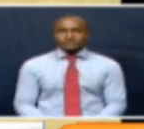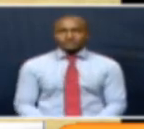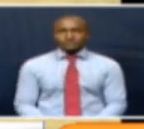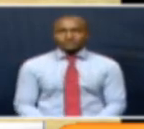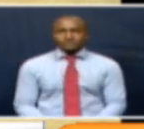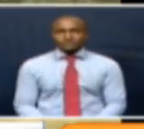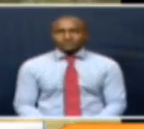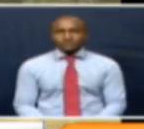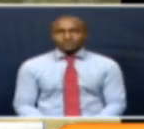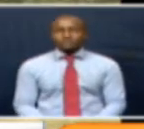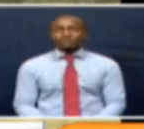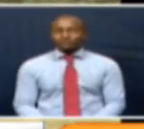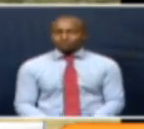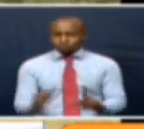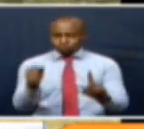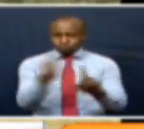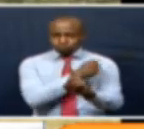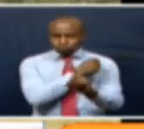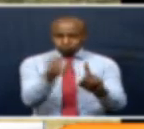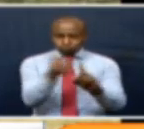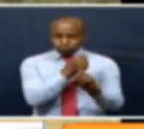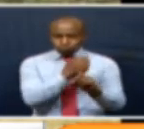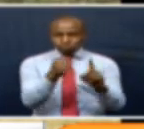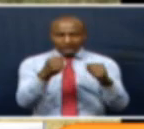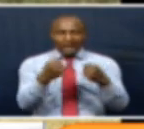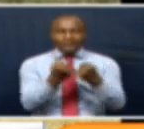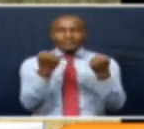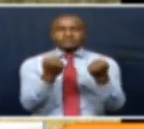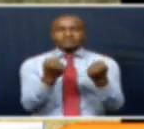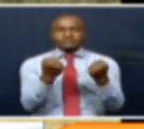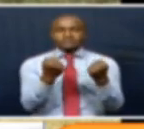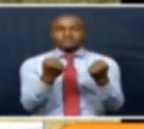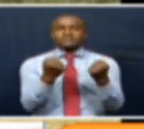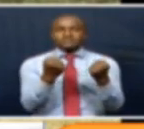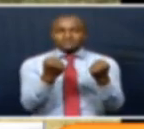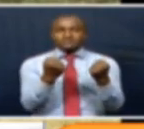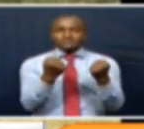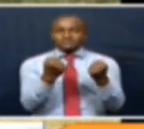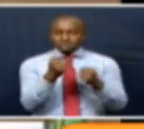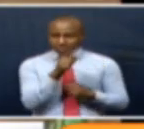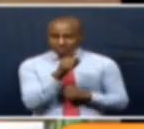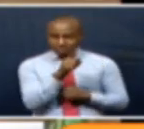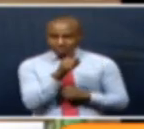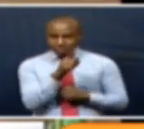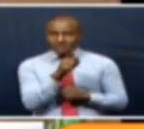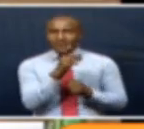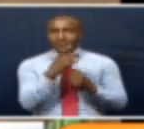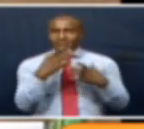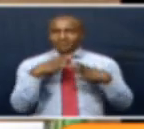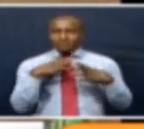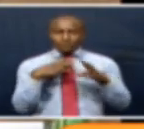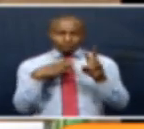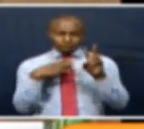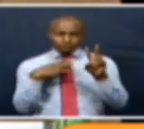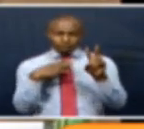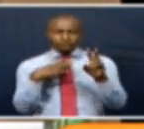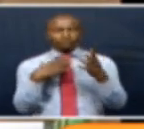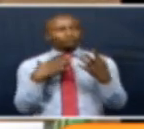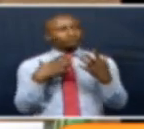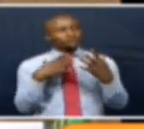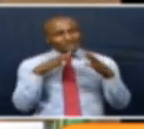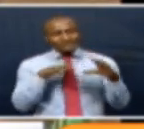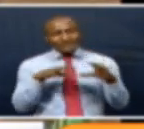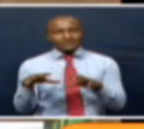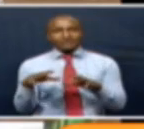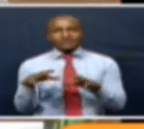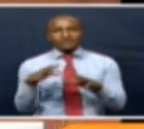In an attack that has the fingerprints of the dreaded outlawed Sabaot Land Defense Forces, 2 villages are reeling from the viciousness of the